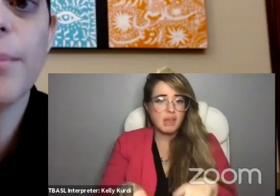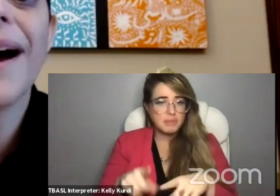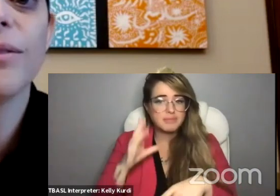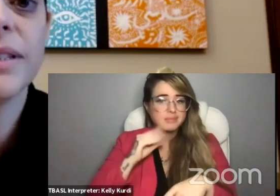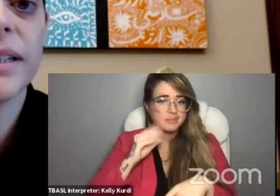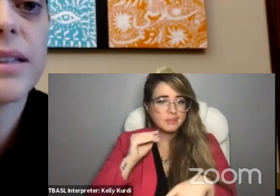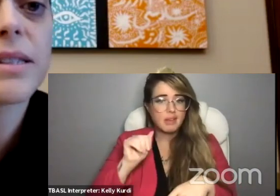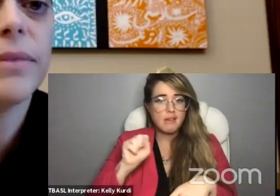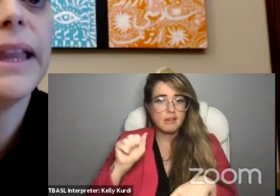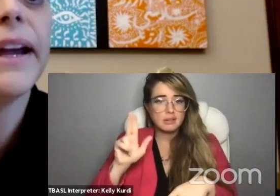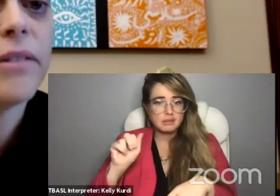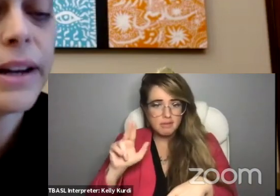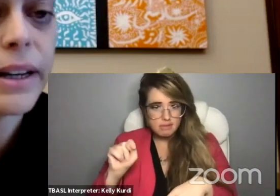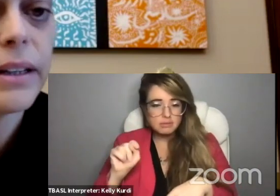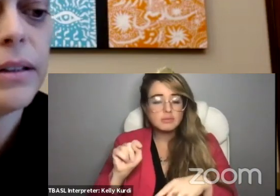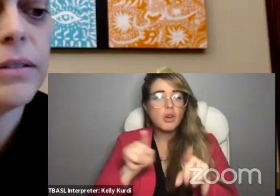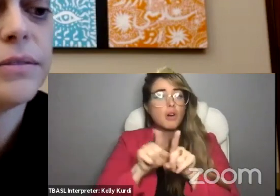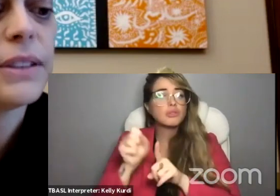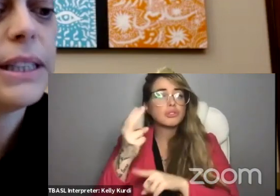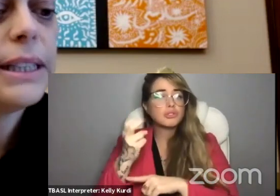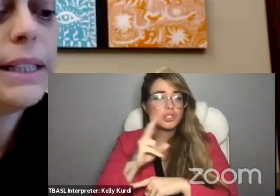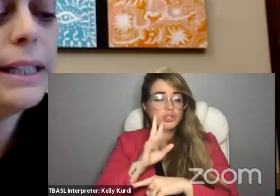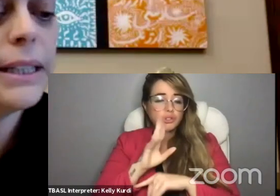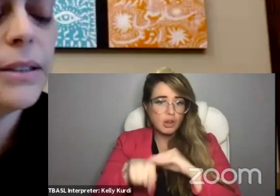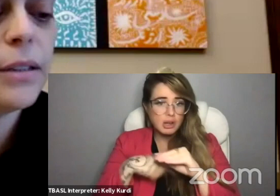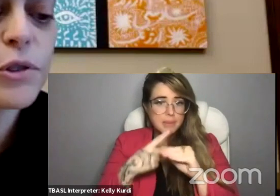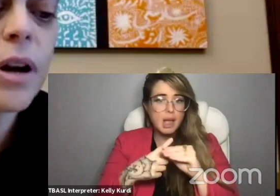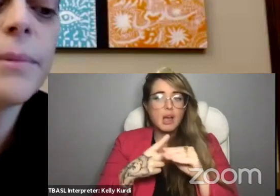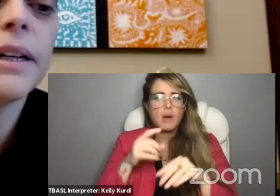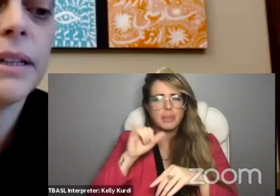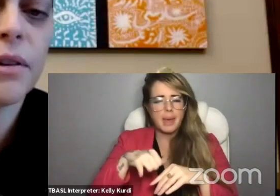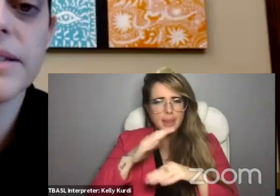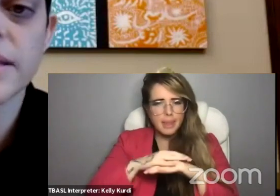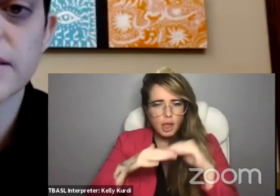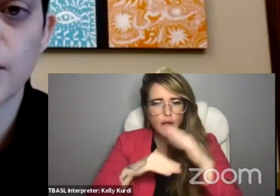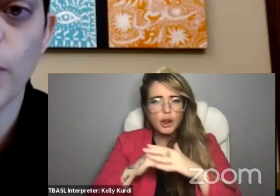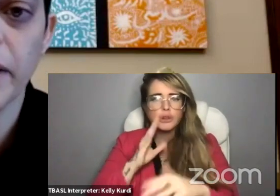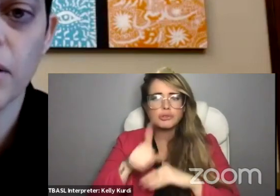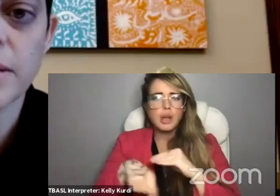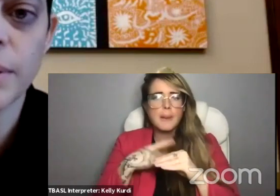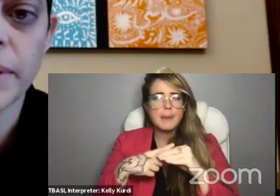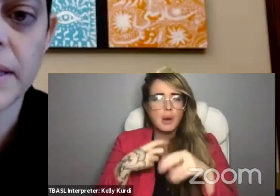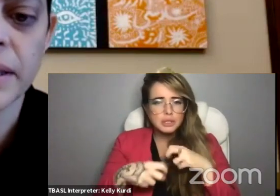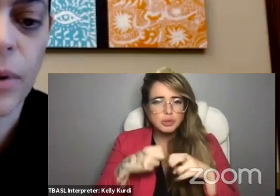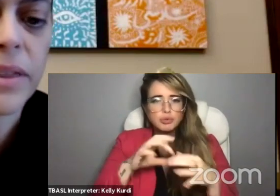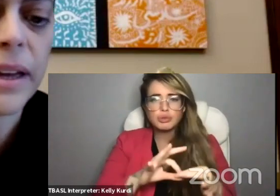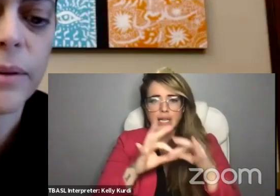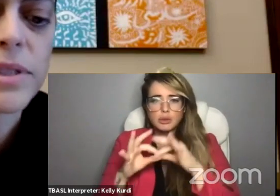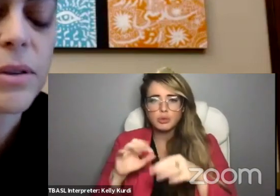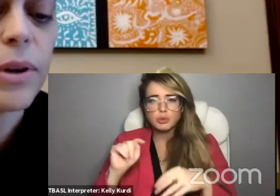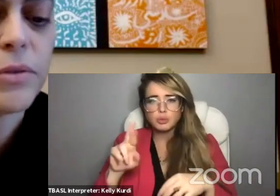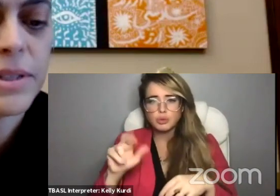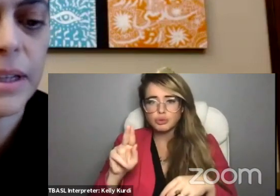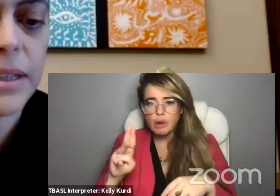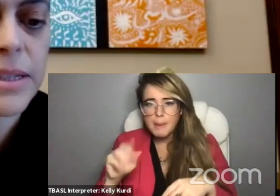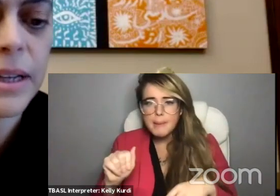this compounding, this layering of trauma and crisis that we all seem to be dealing with. And it was